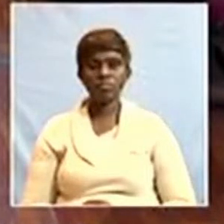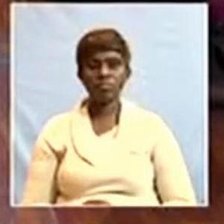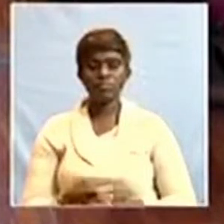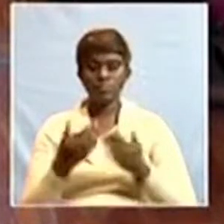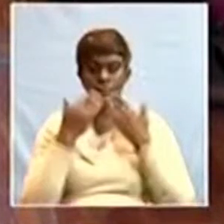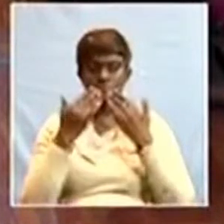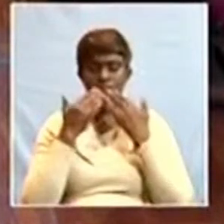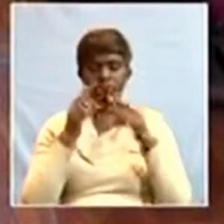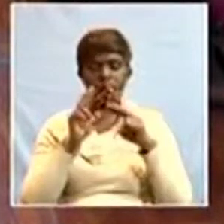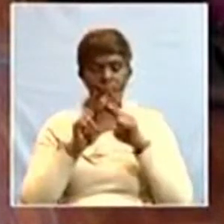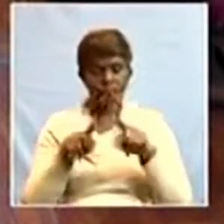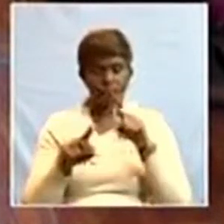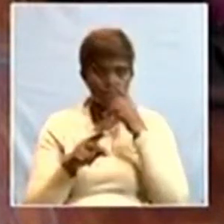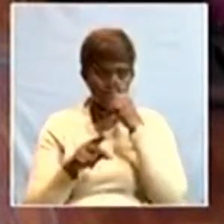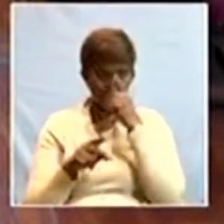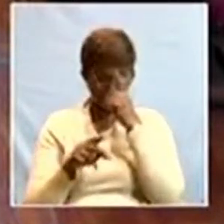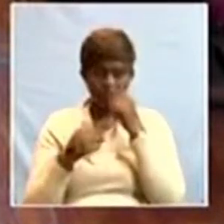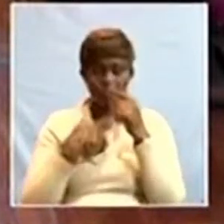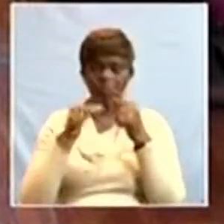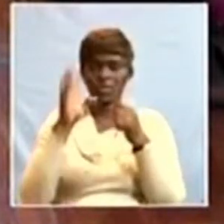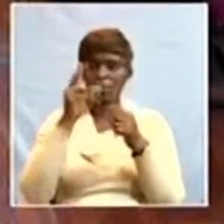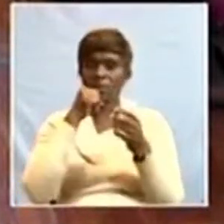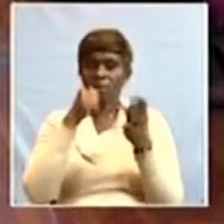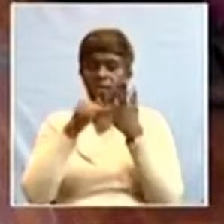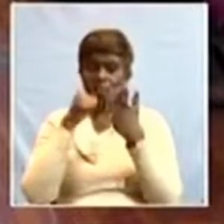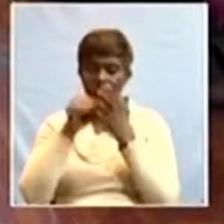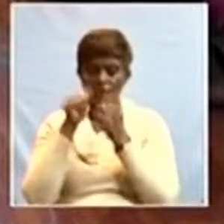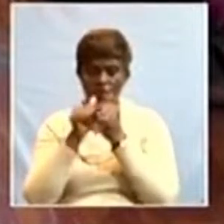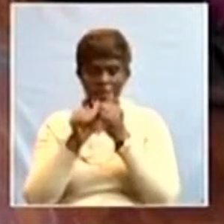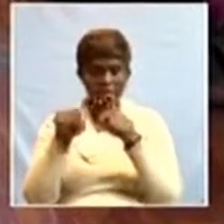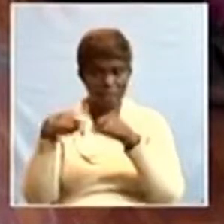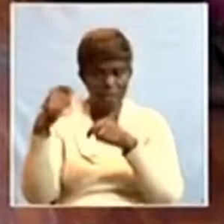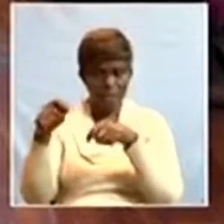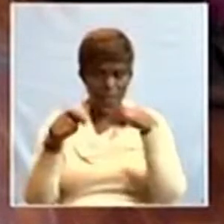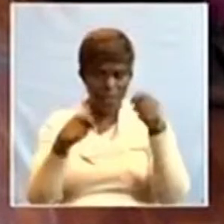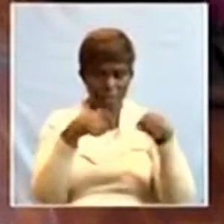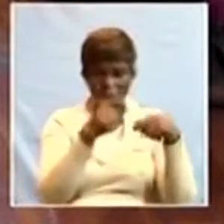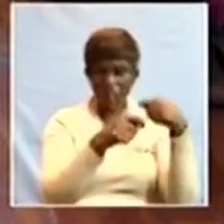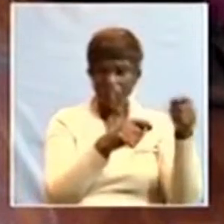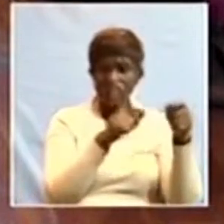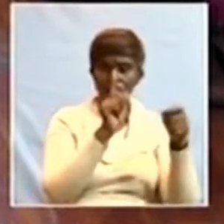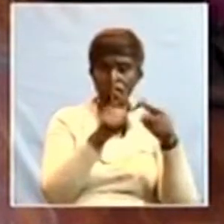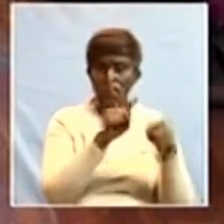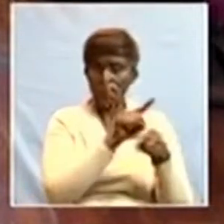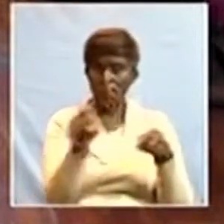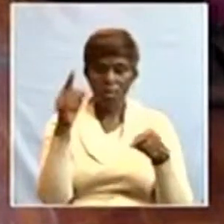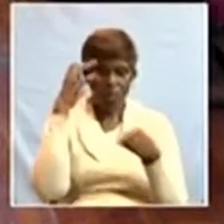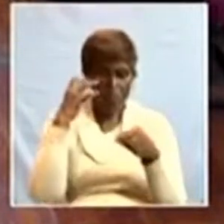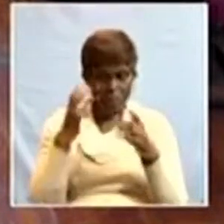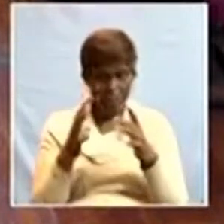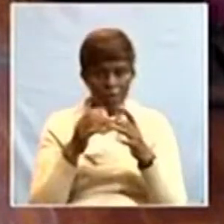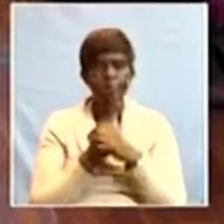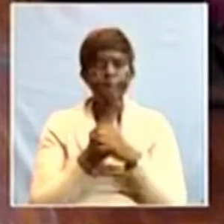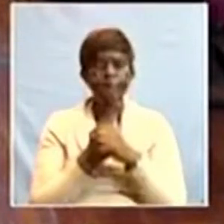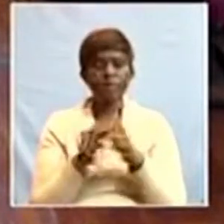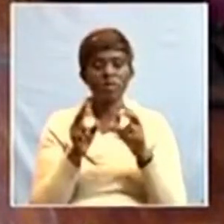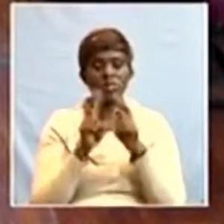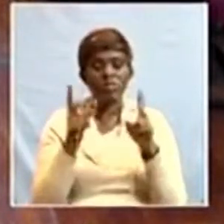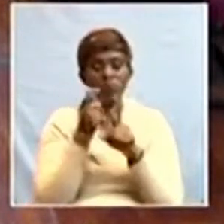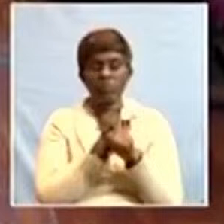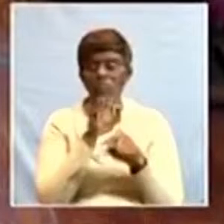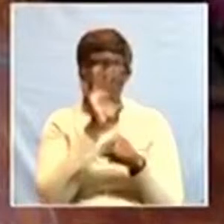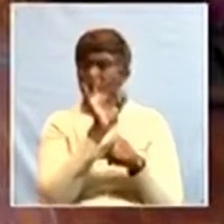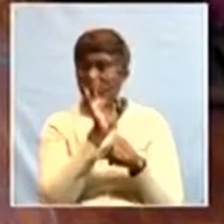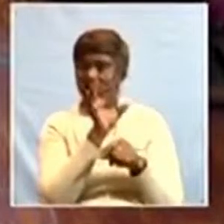Thank you, Chair. There are 6 letters which were given to the officers. So from the